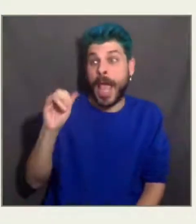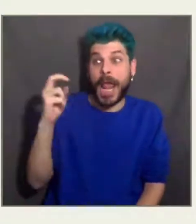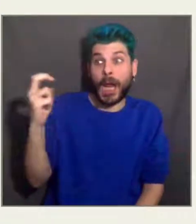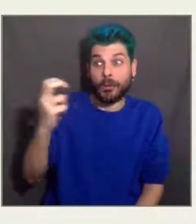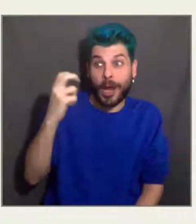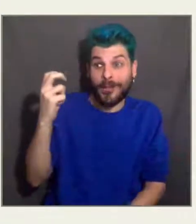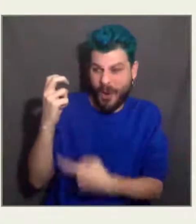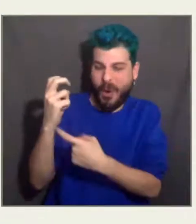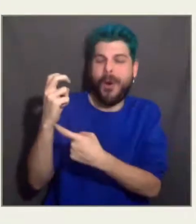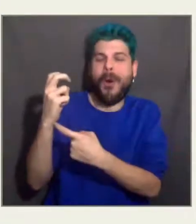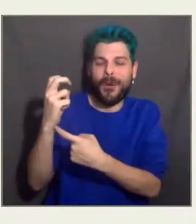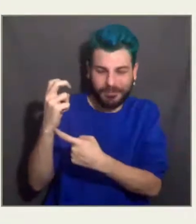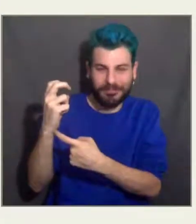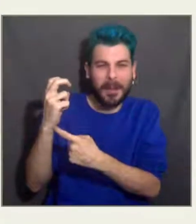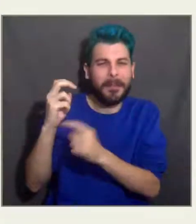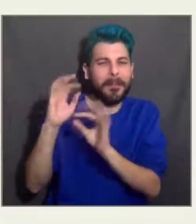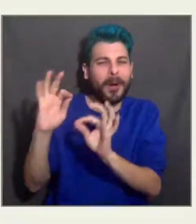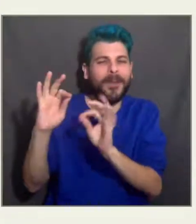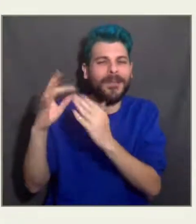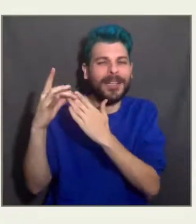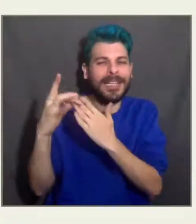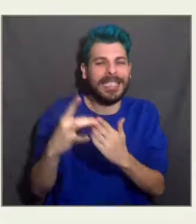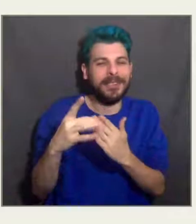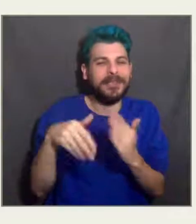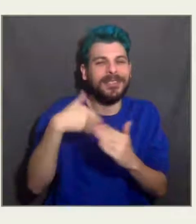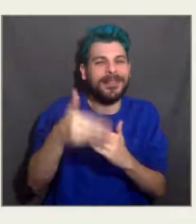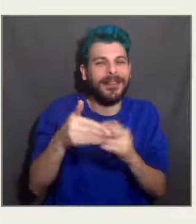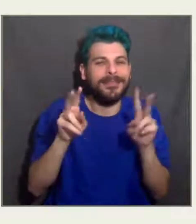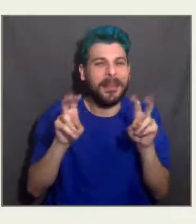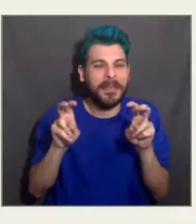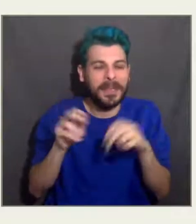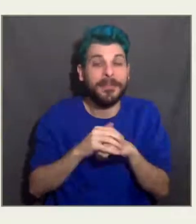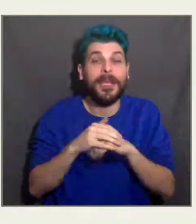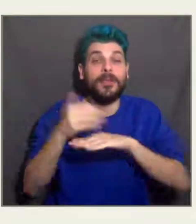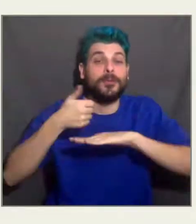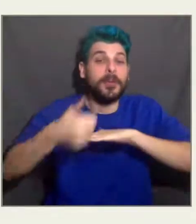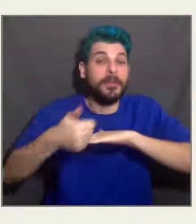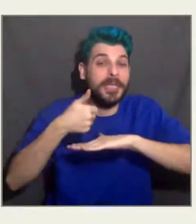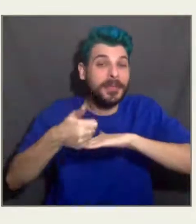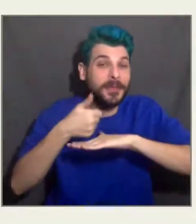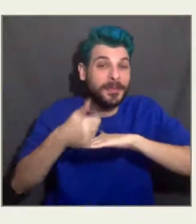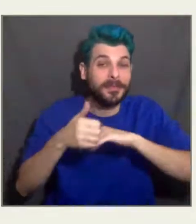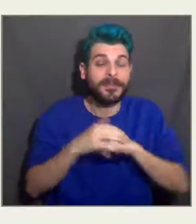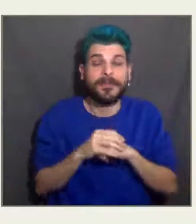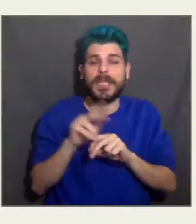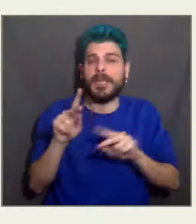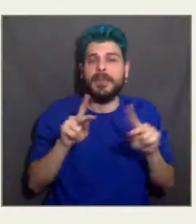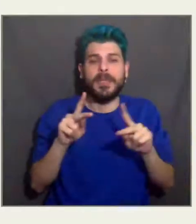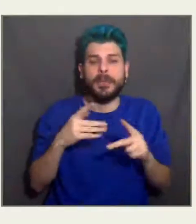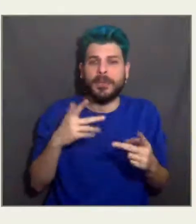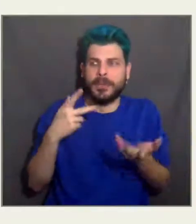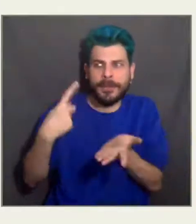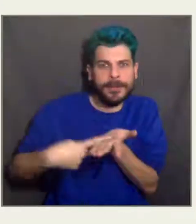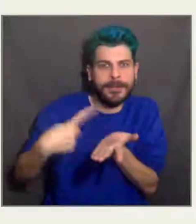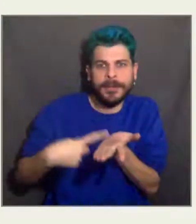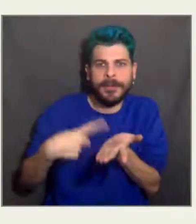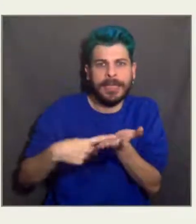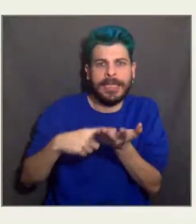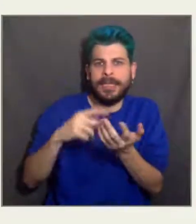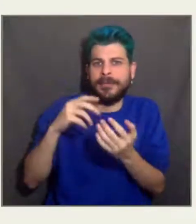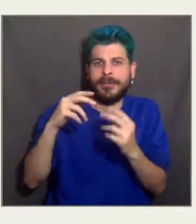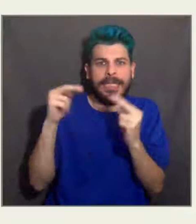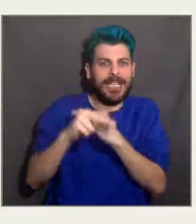about transportation. We got a lot of questions about the Interstate Bridge Replacement Project, what's going on